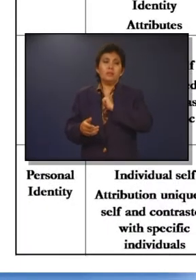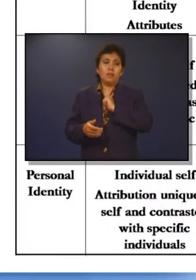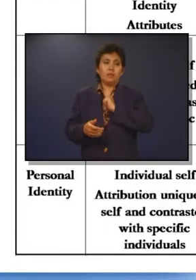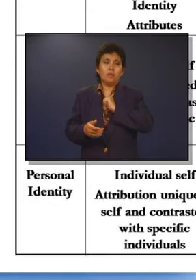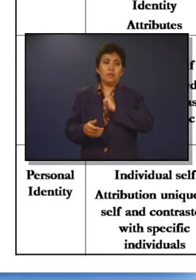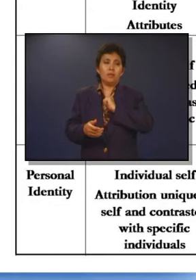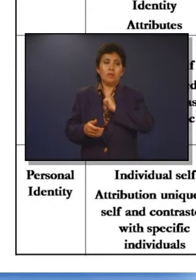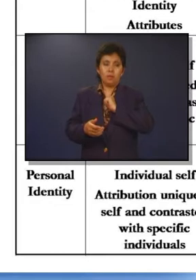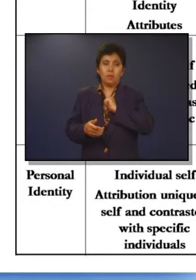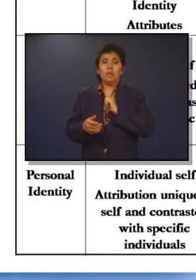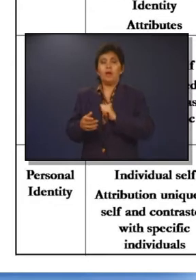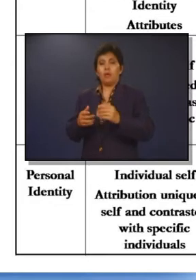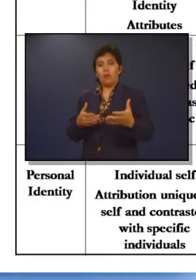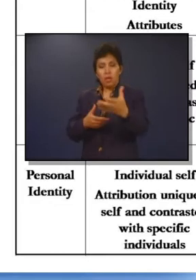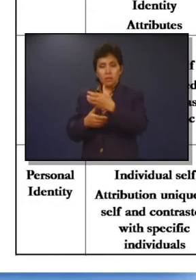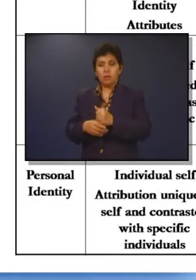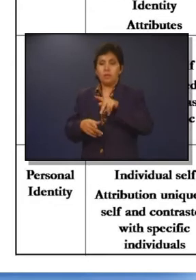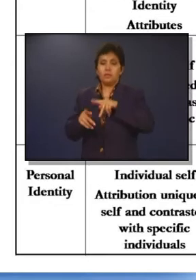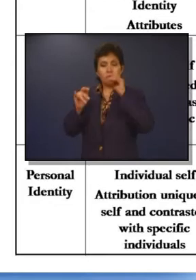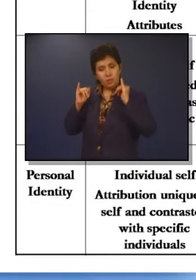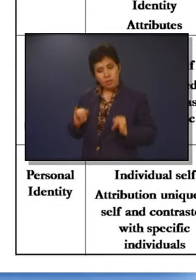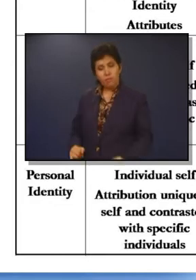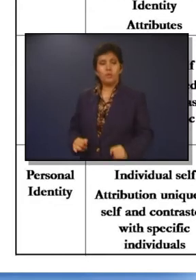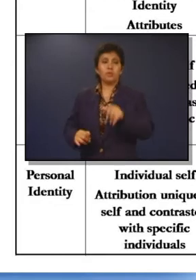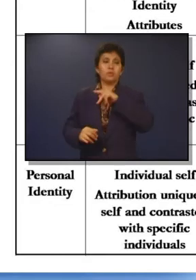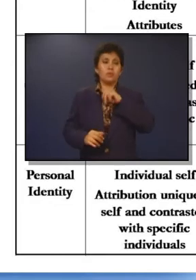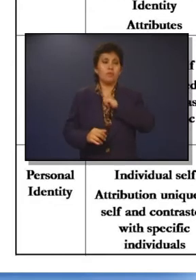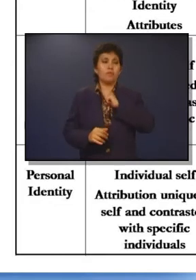lot on the individual self.